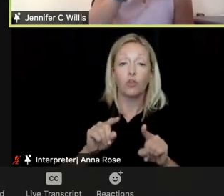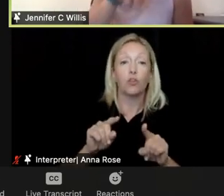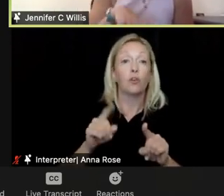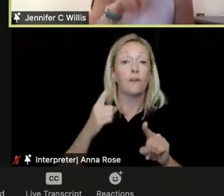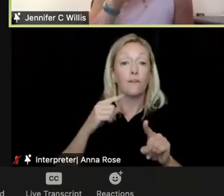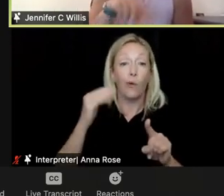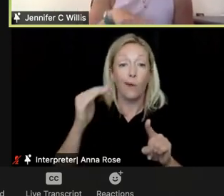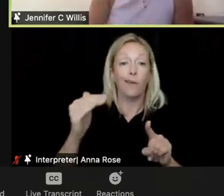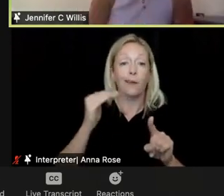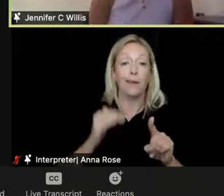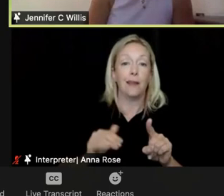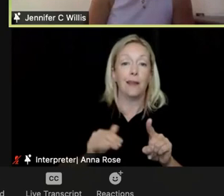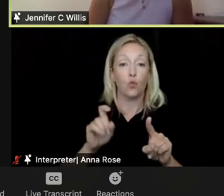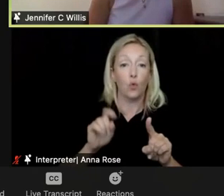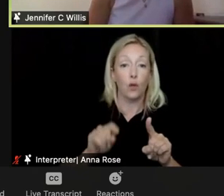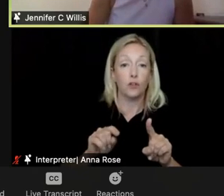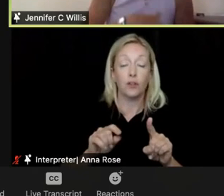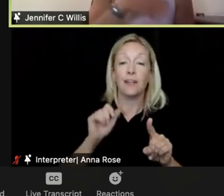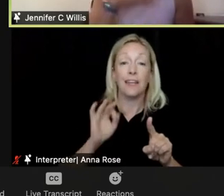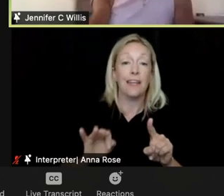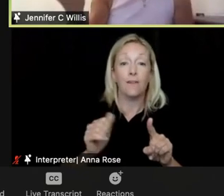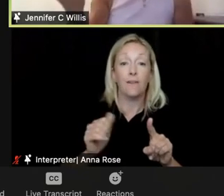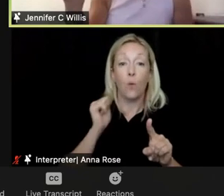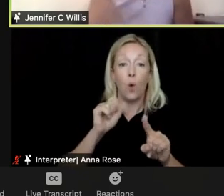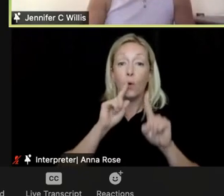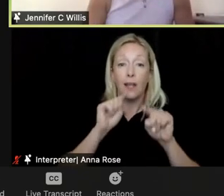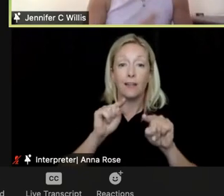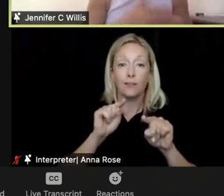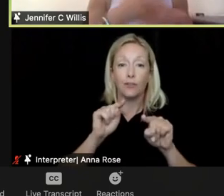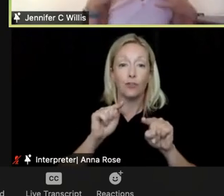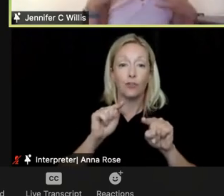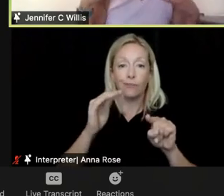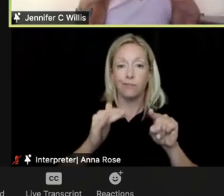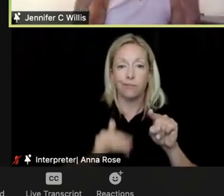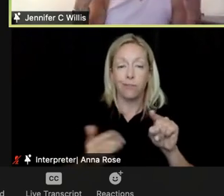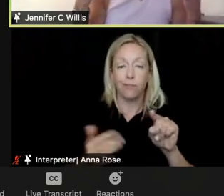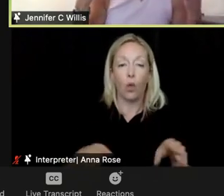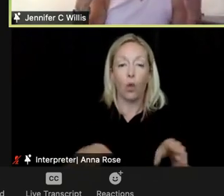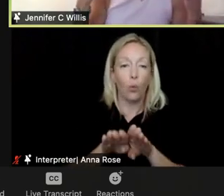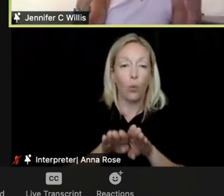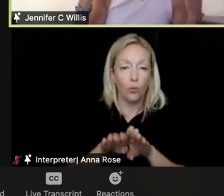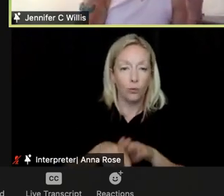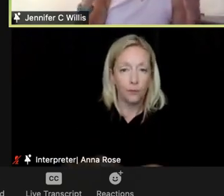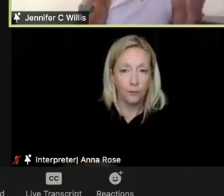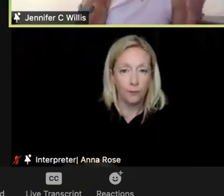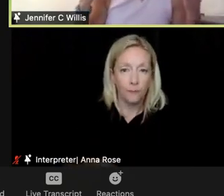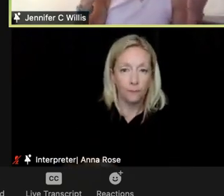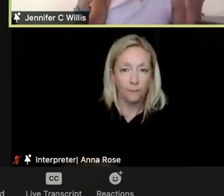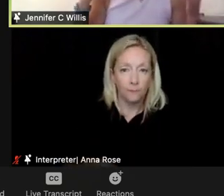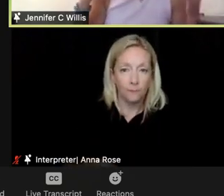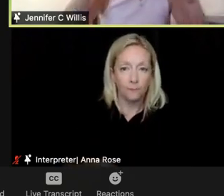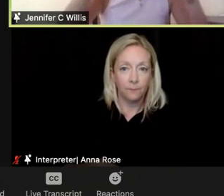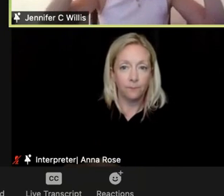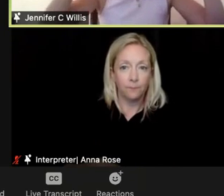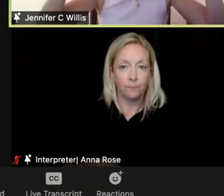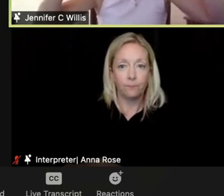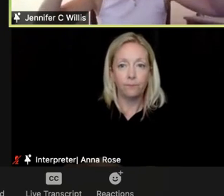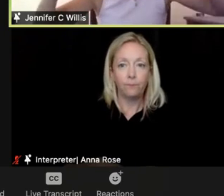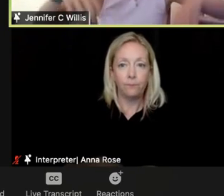the list of suggestions that they offer you. So maybe taking that specific thing the child does, but finding